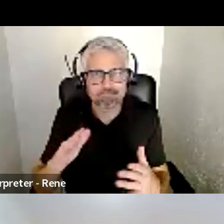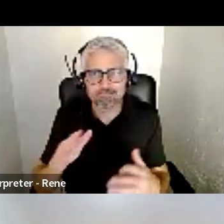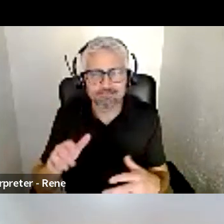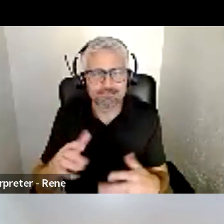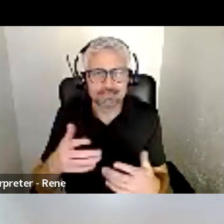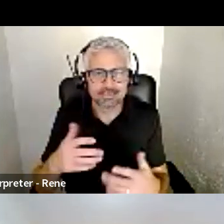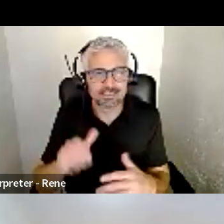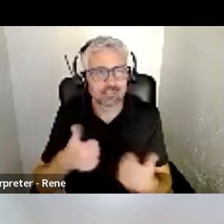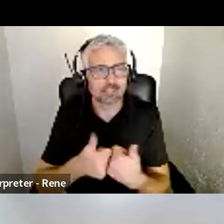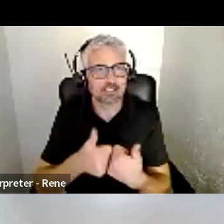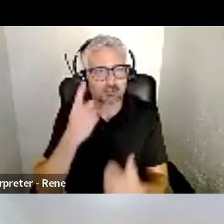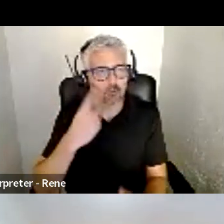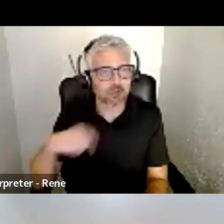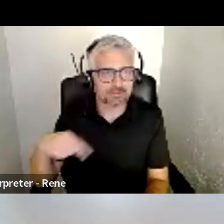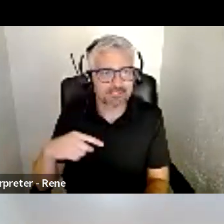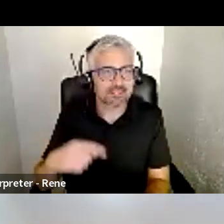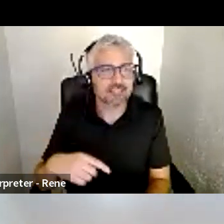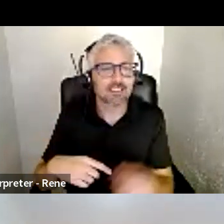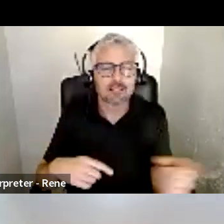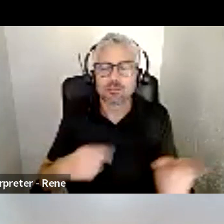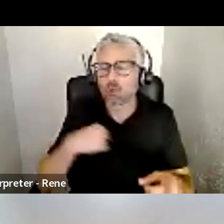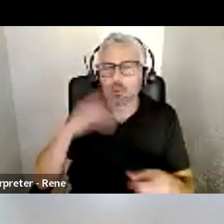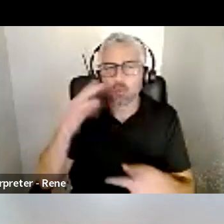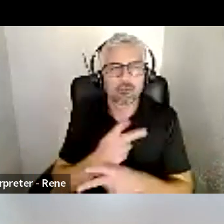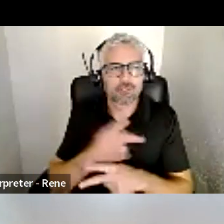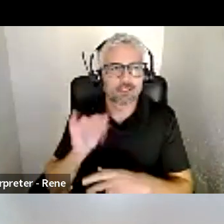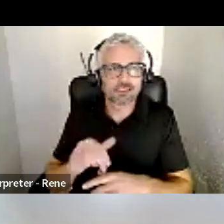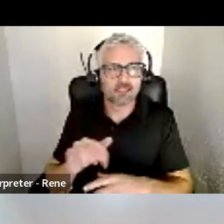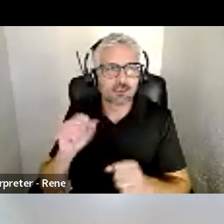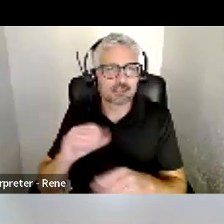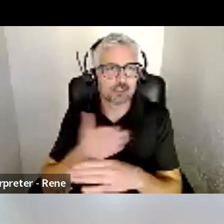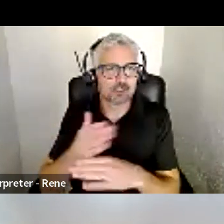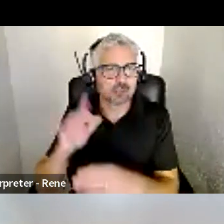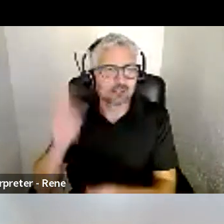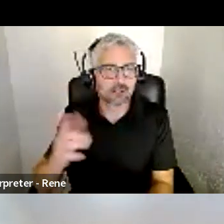that are. Okay. We can figure that out later. Yeah. We can share it later. Right.